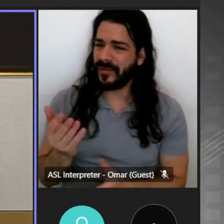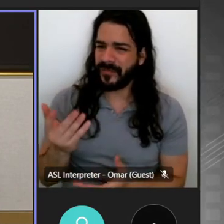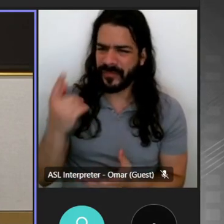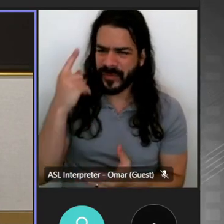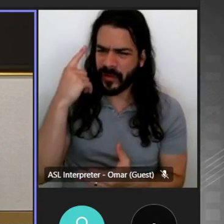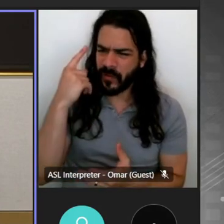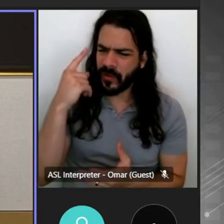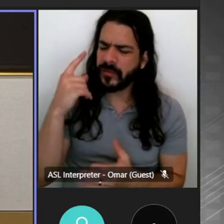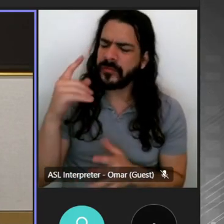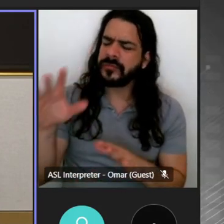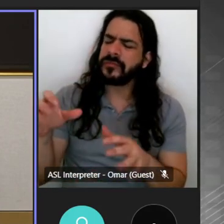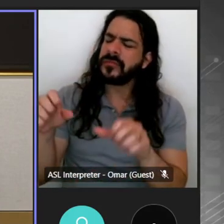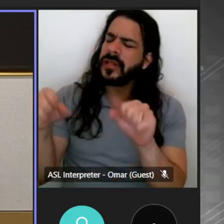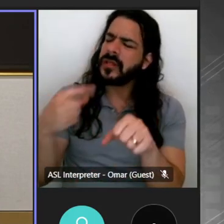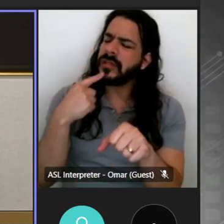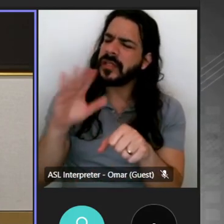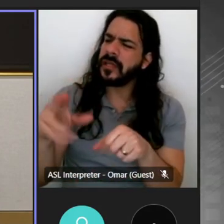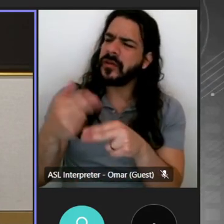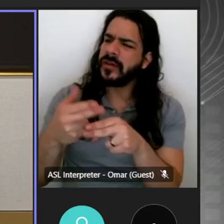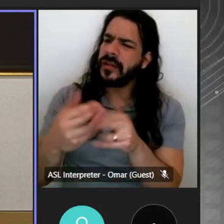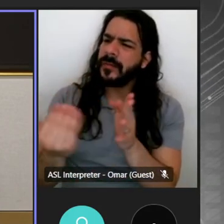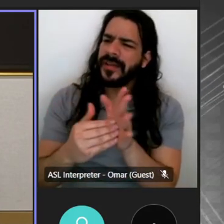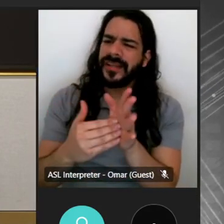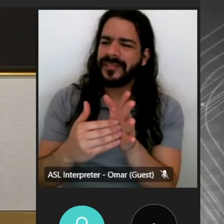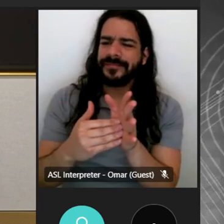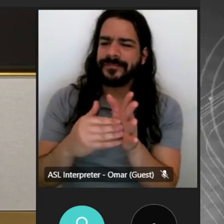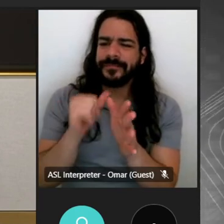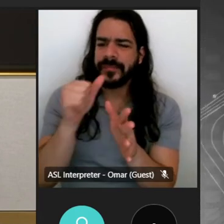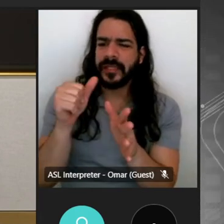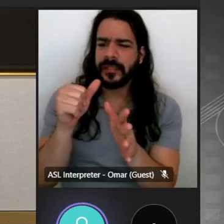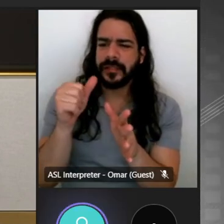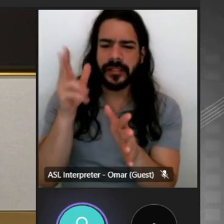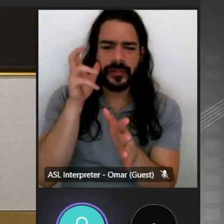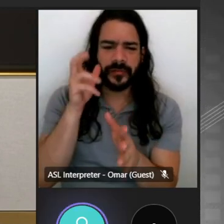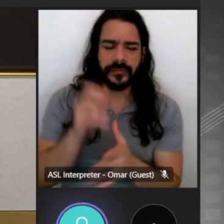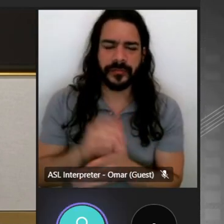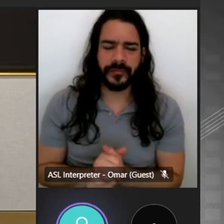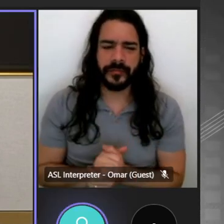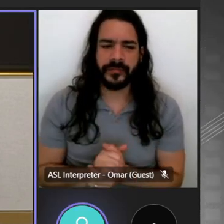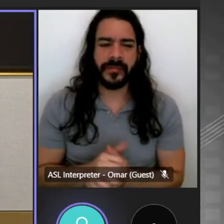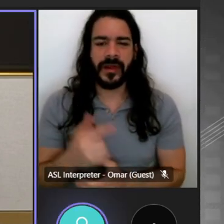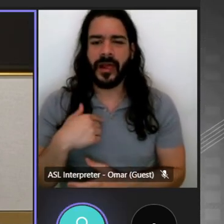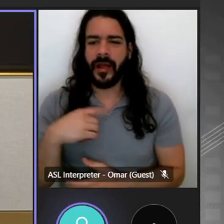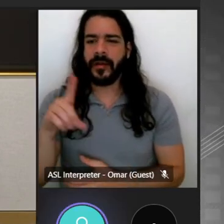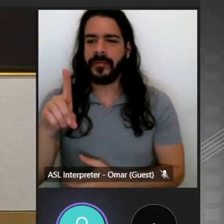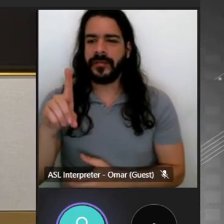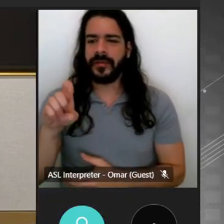Thank you. And for the record, can you say your name again? We didn't get it the first time.